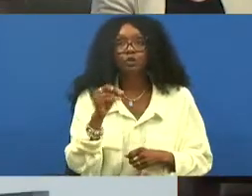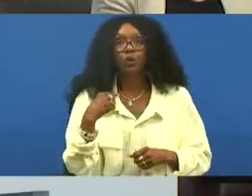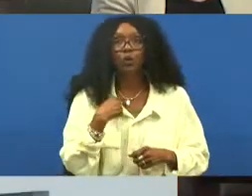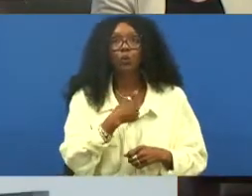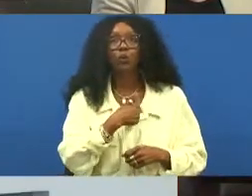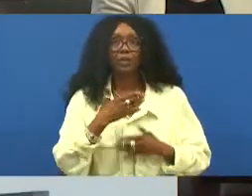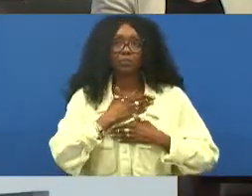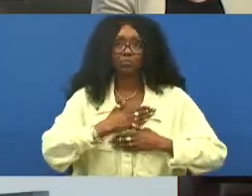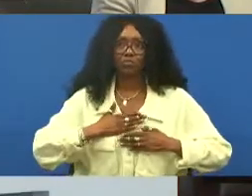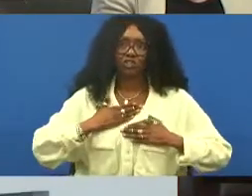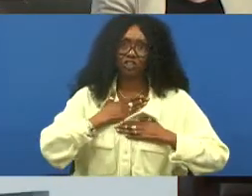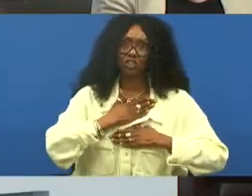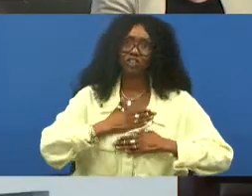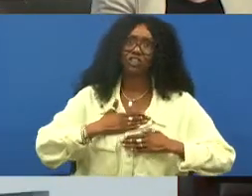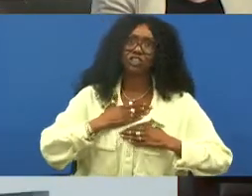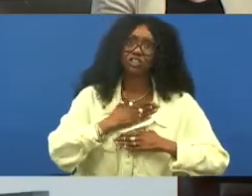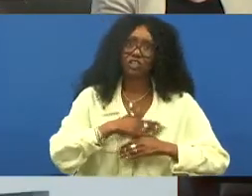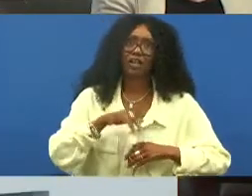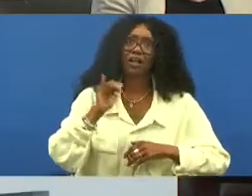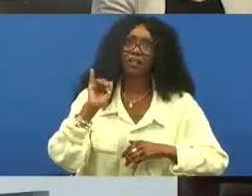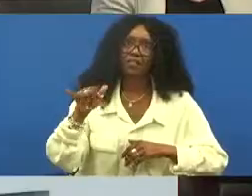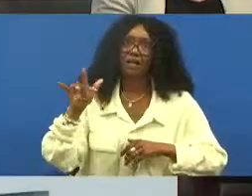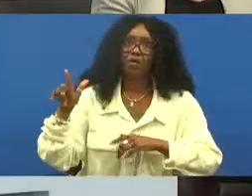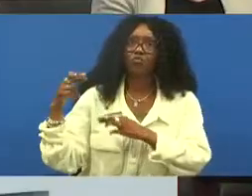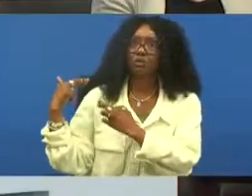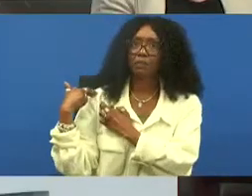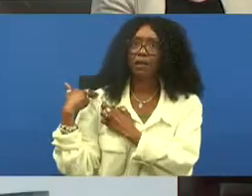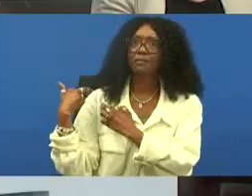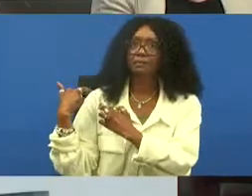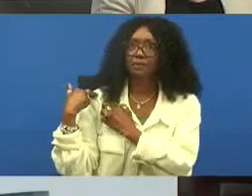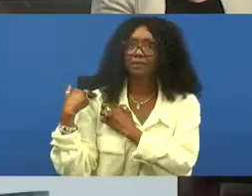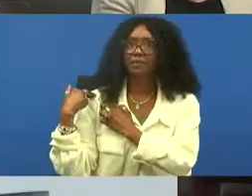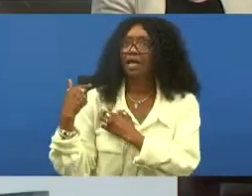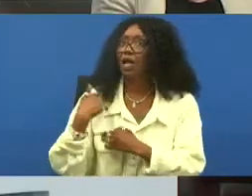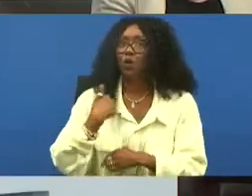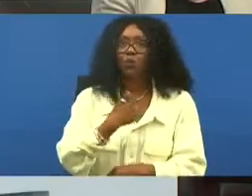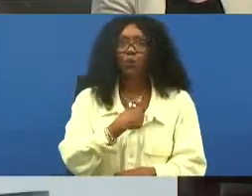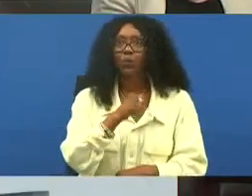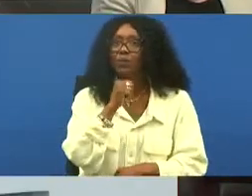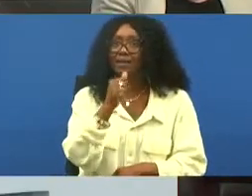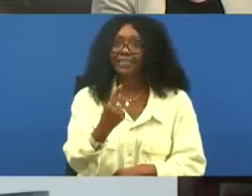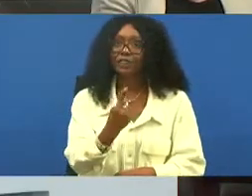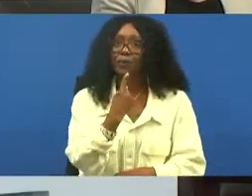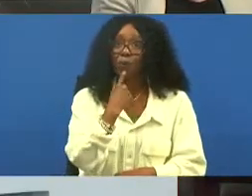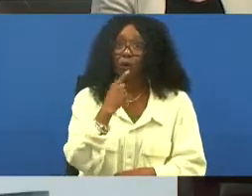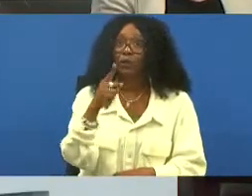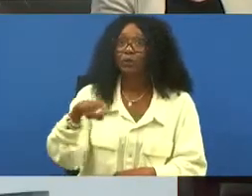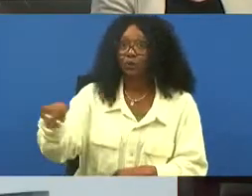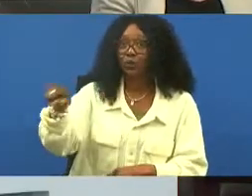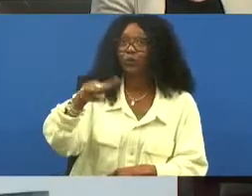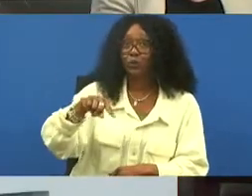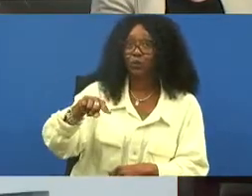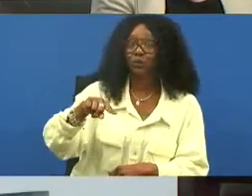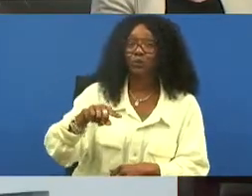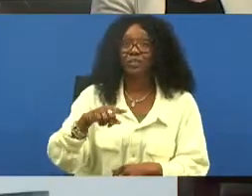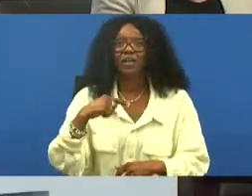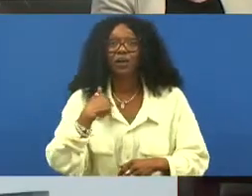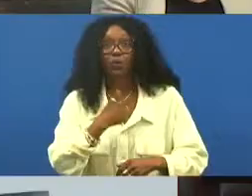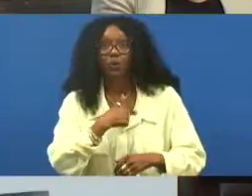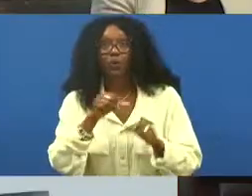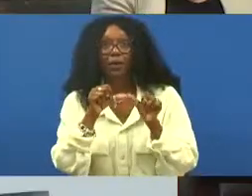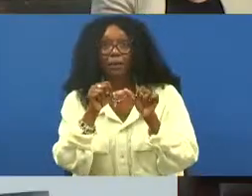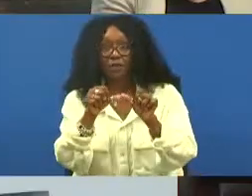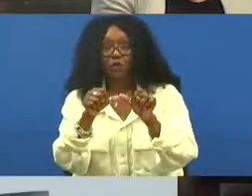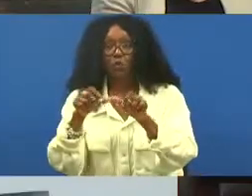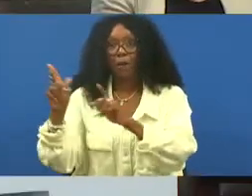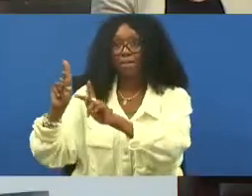we appreciate the gravity of that responsibility, and we won't let you down. Thank you, Mr. Hunt. We're going to continue with the public hearing,